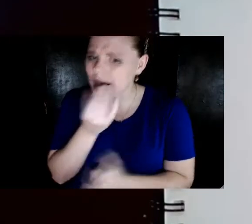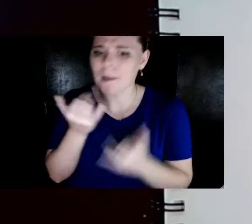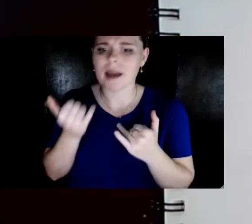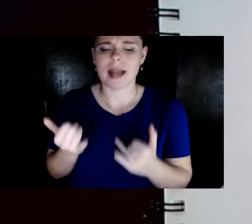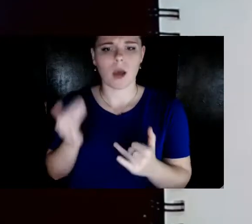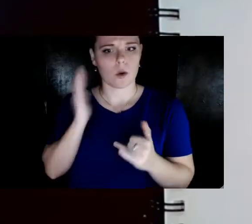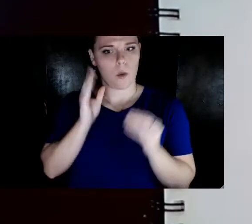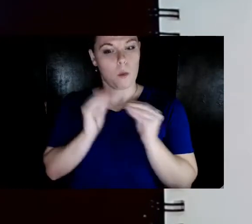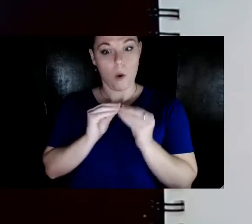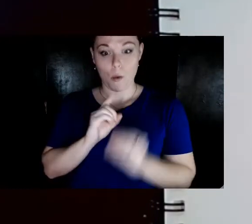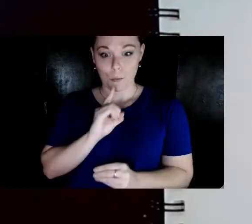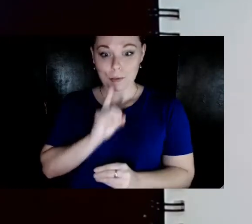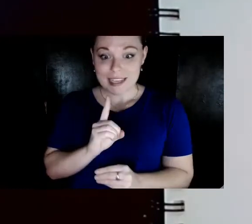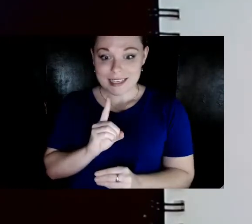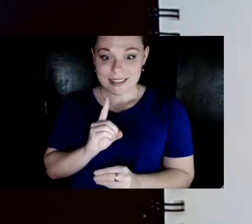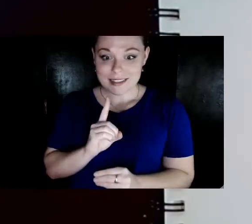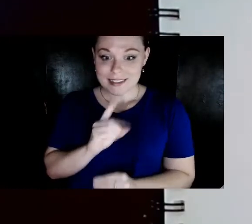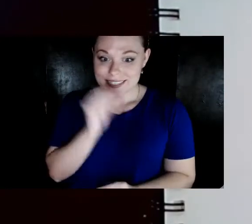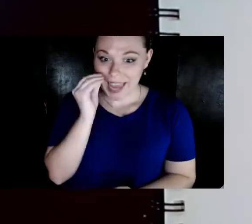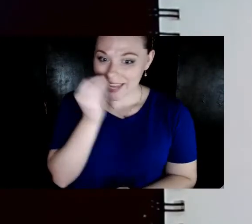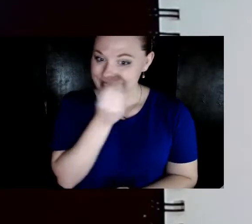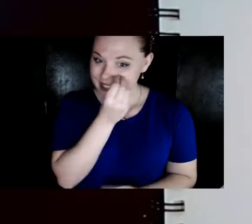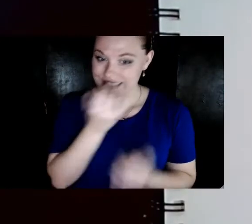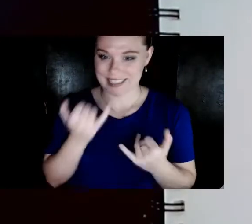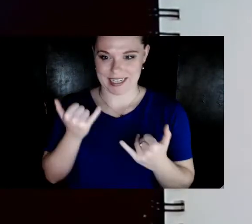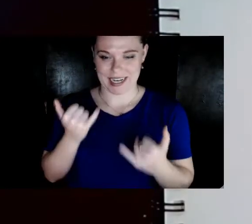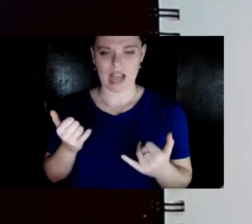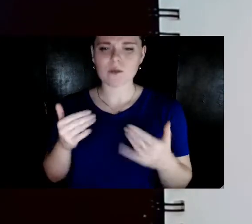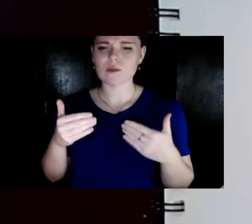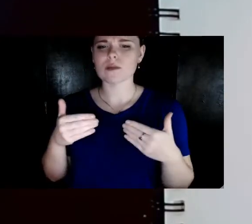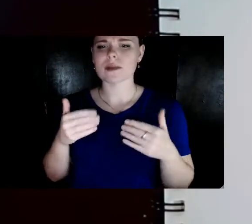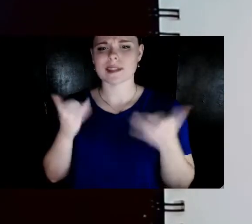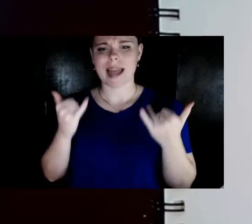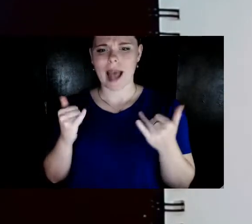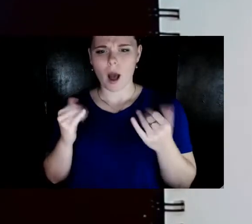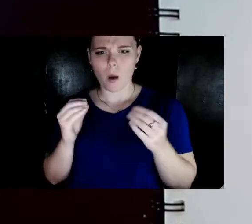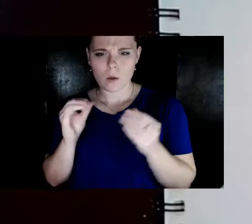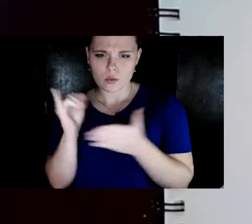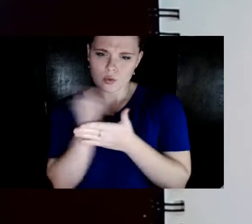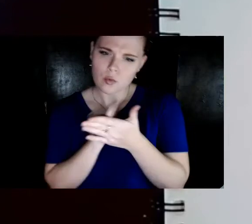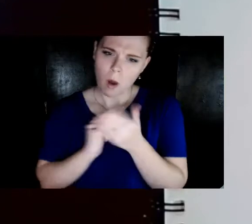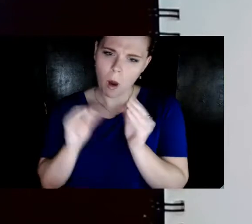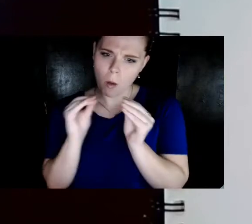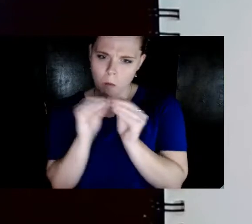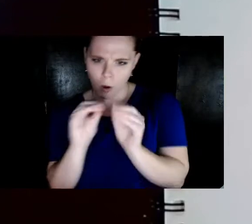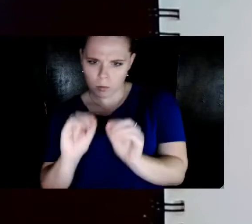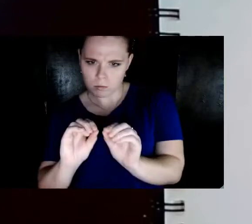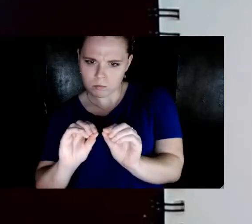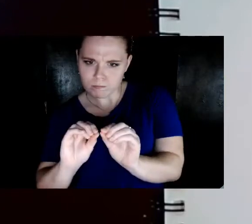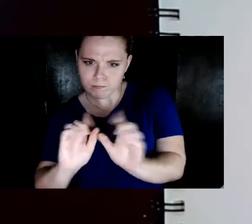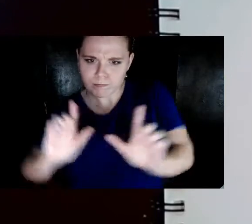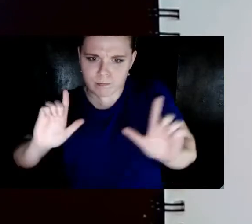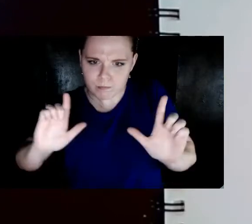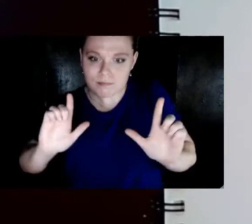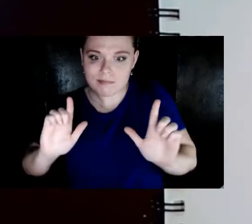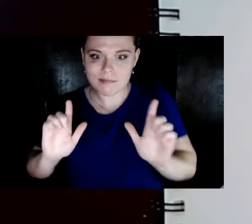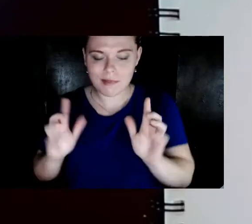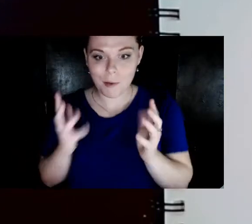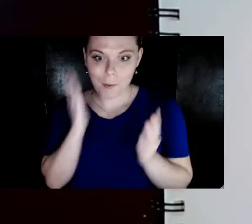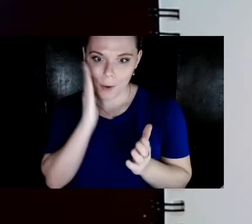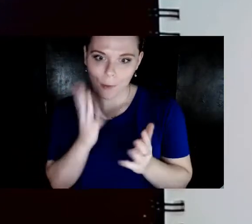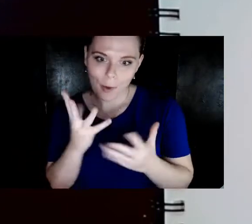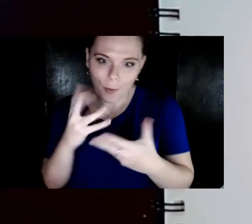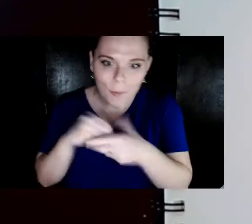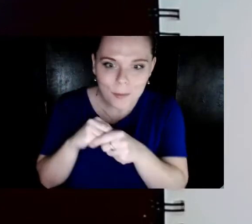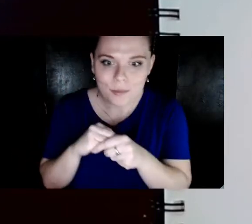more realistic daisy today. I want you to draw this a little bit larger on your page because we're going to add some color, practice some color